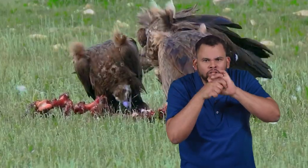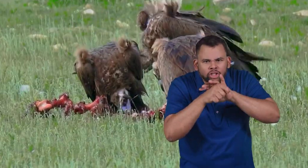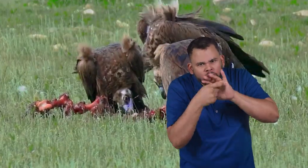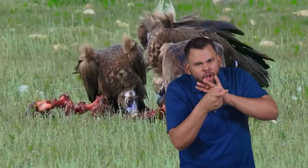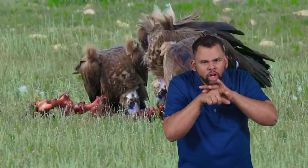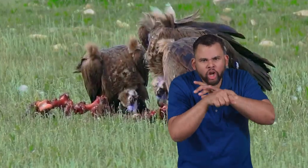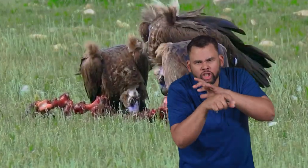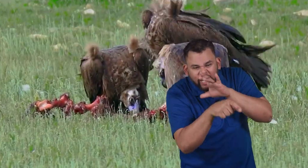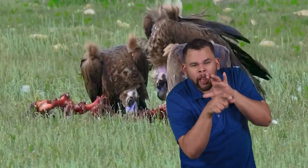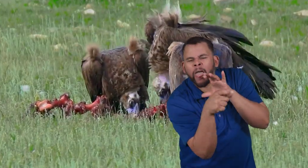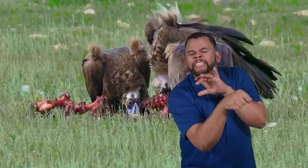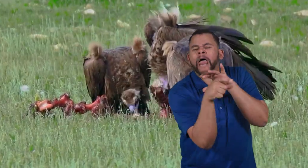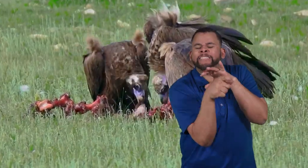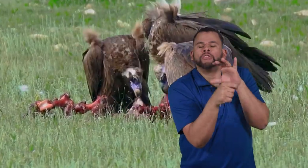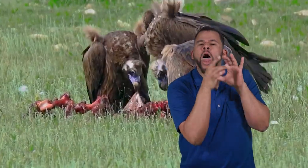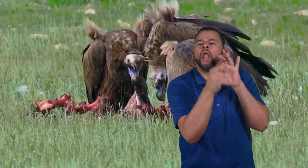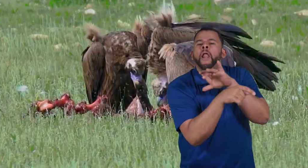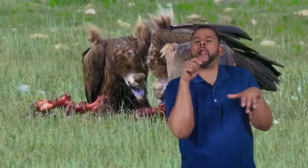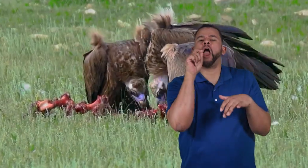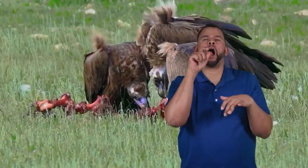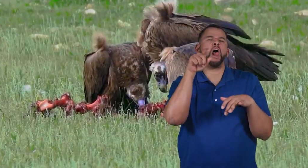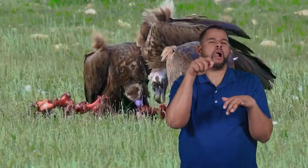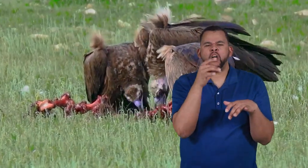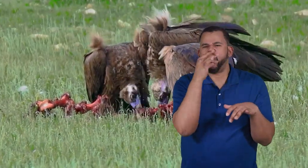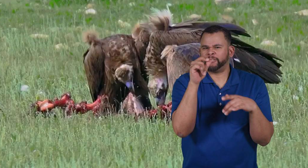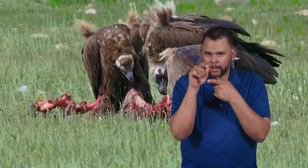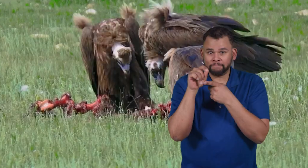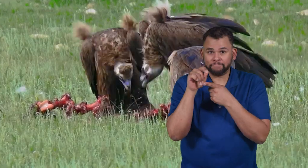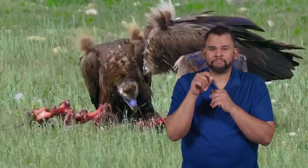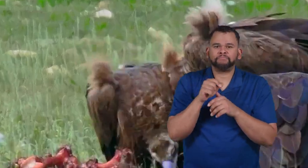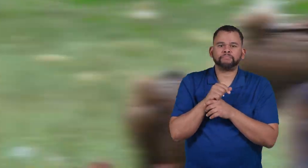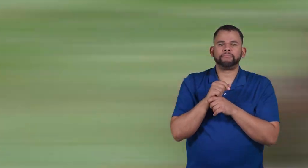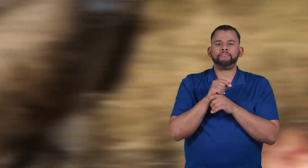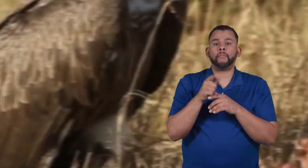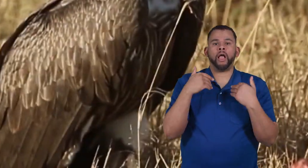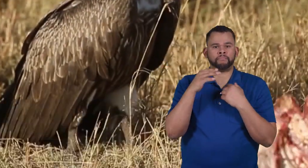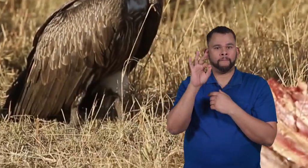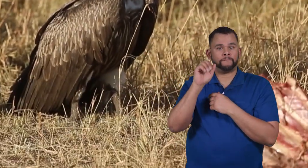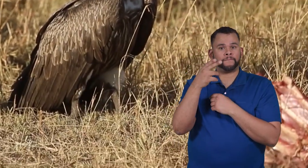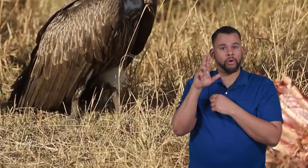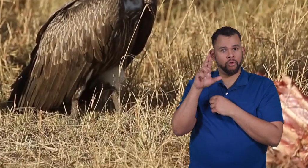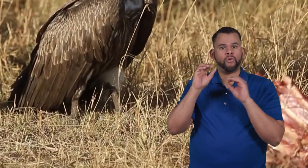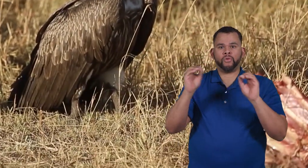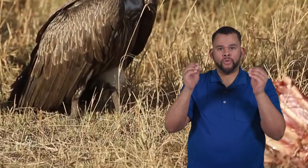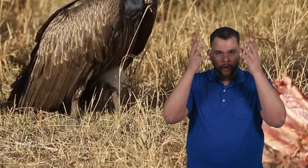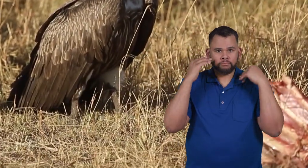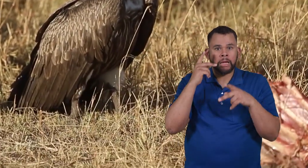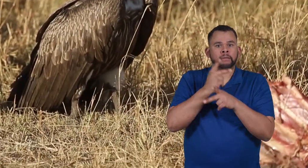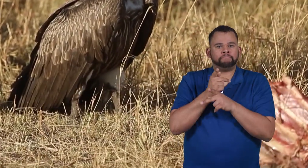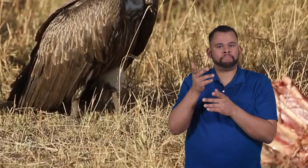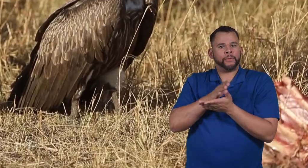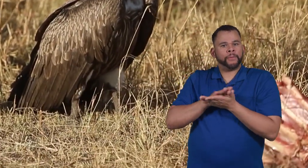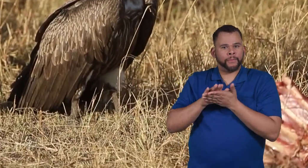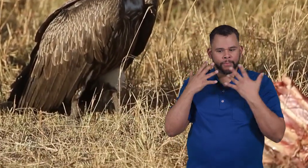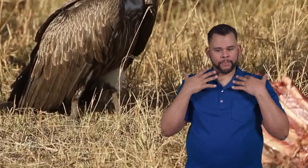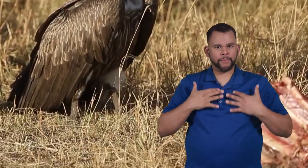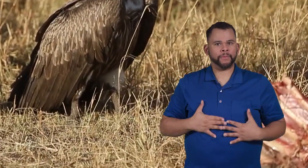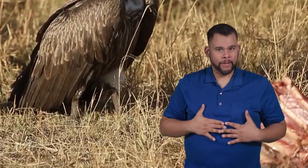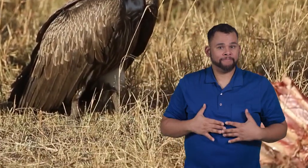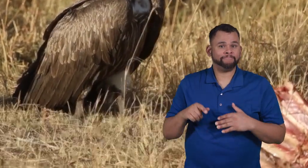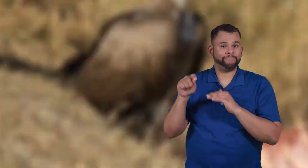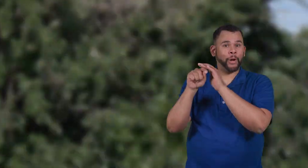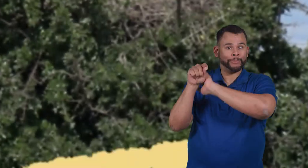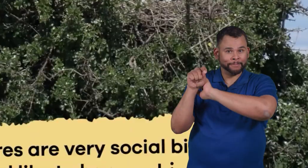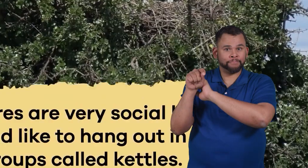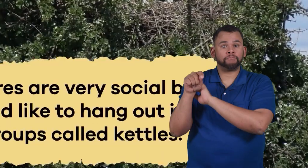heads into the bodies of the dead animals to get the good stuff. Having featherless heads helps them keep their feathers clean.